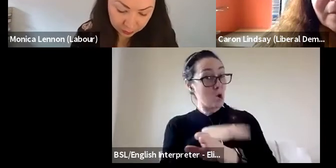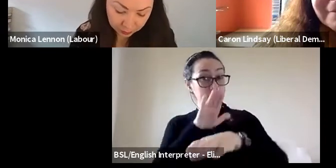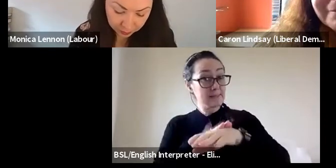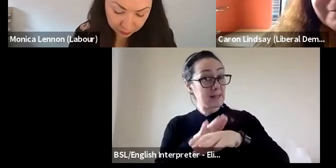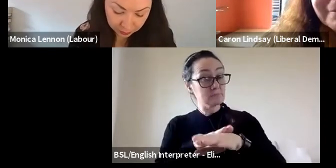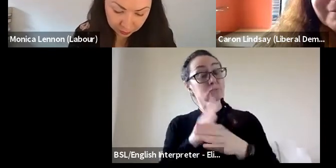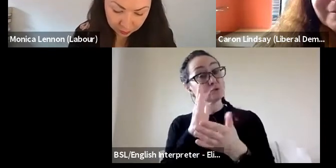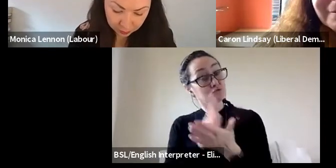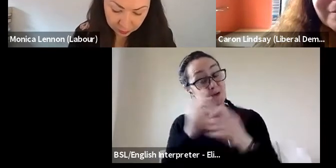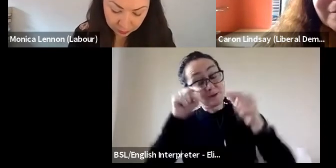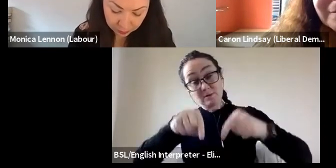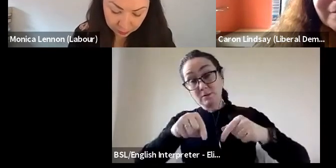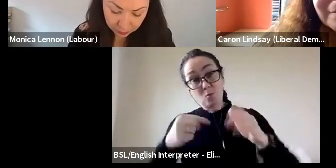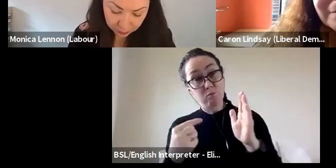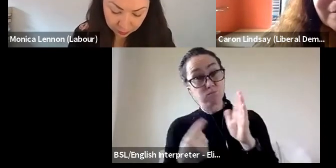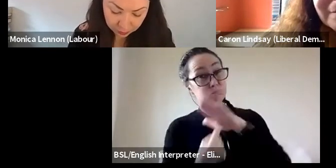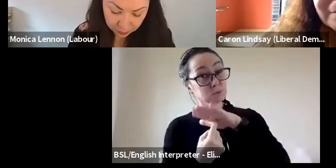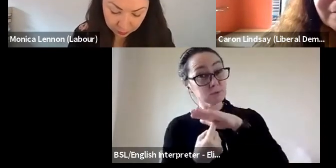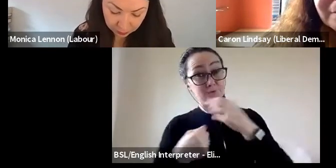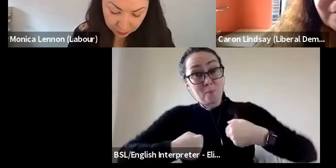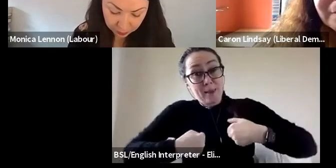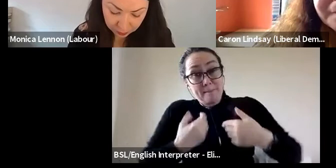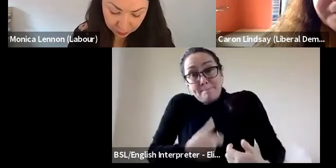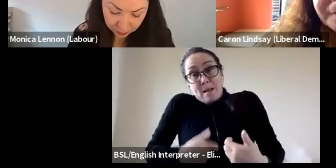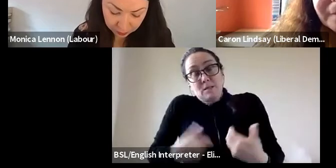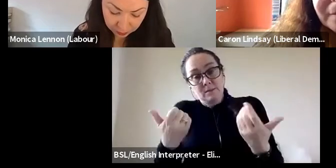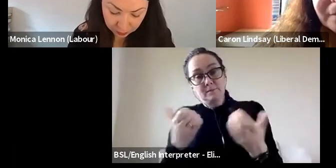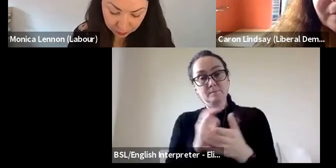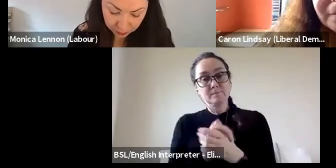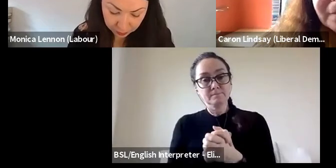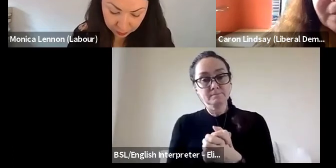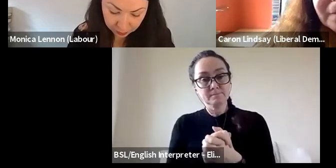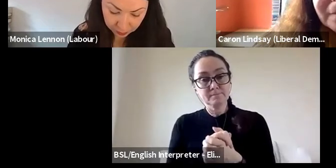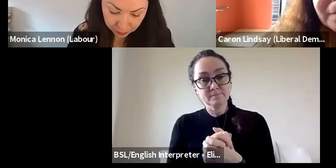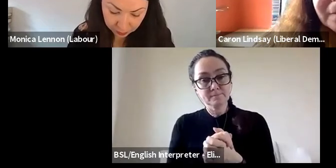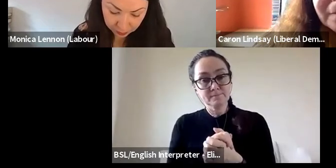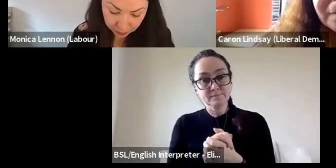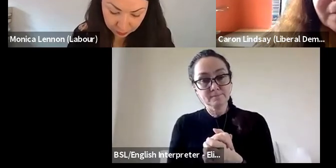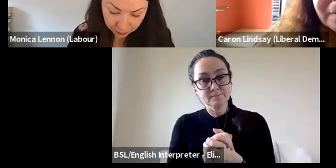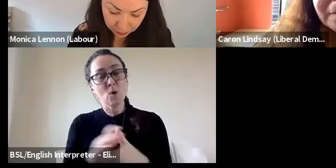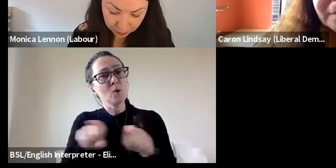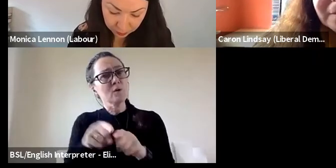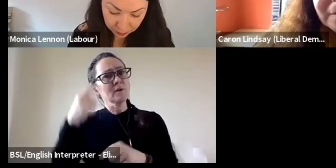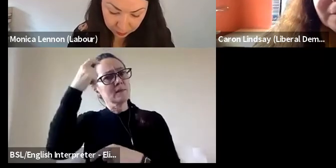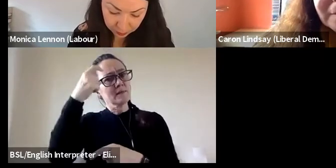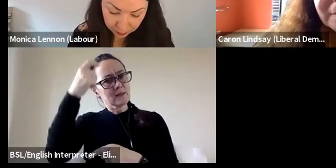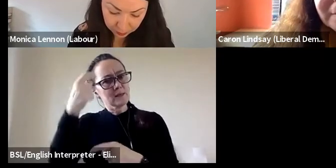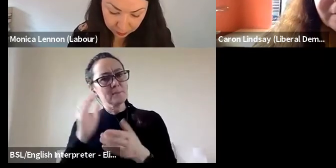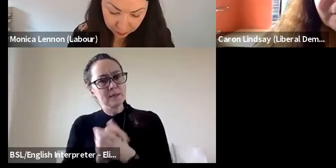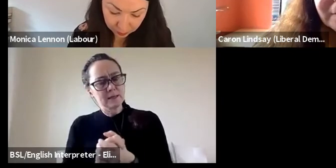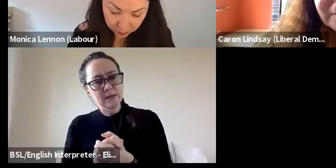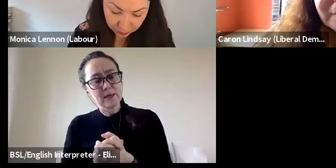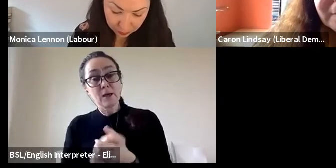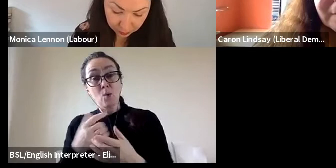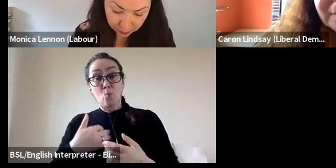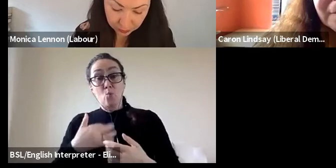think we also really underestimate the effect of unpaid carers on the people that they care for as well. You feel like a burden, you feel like you're